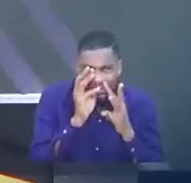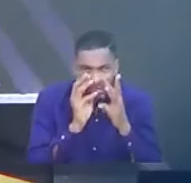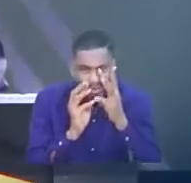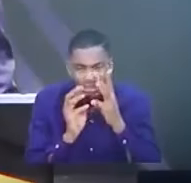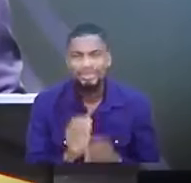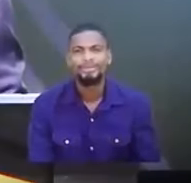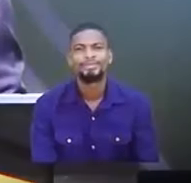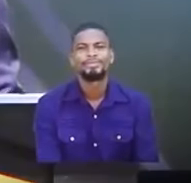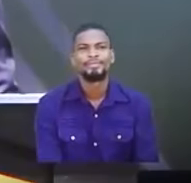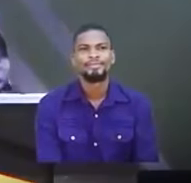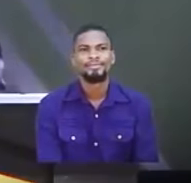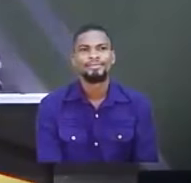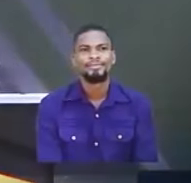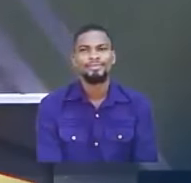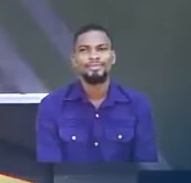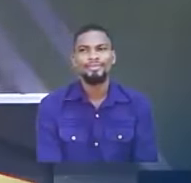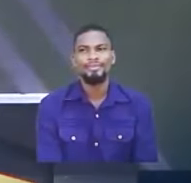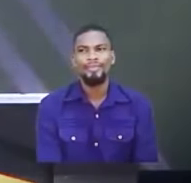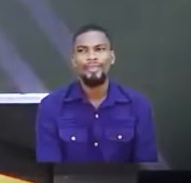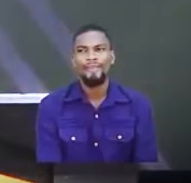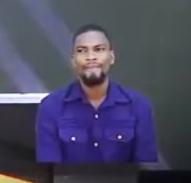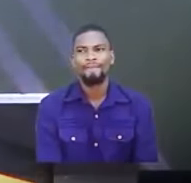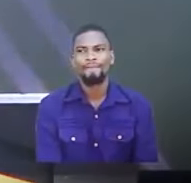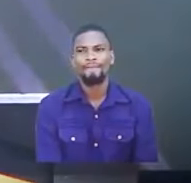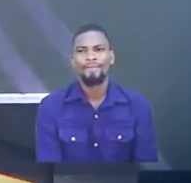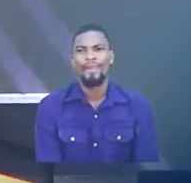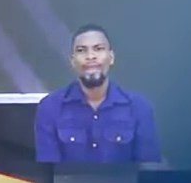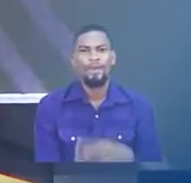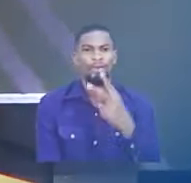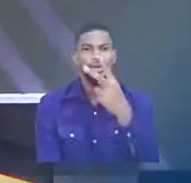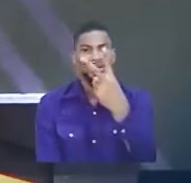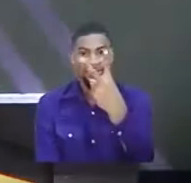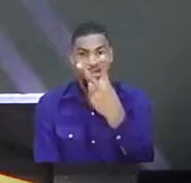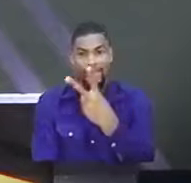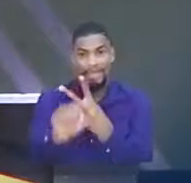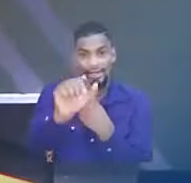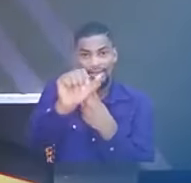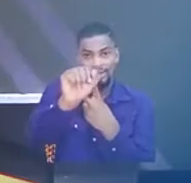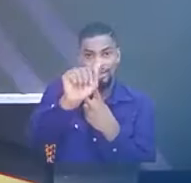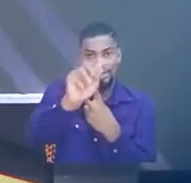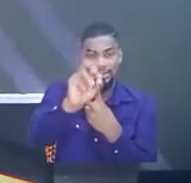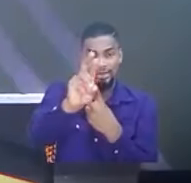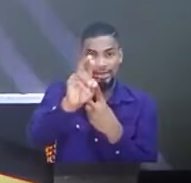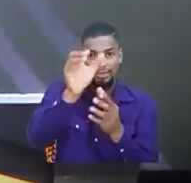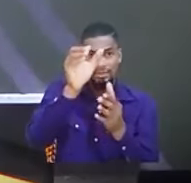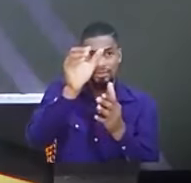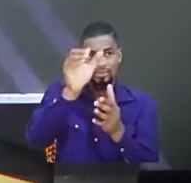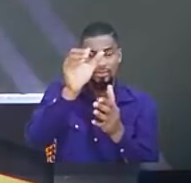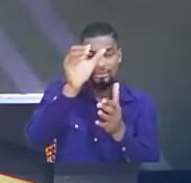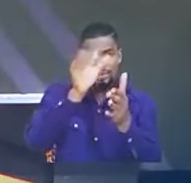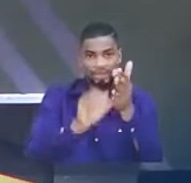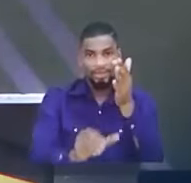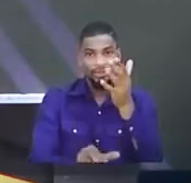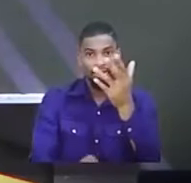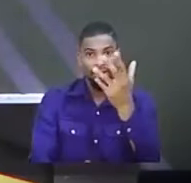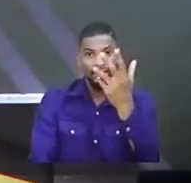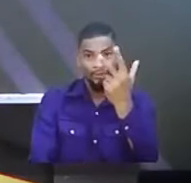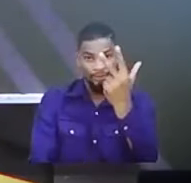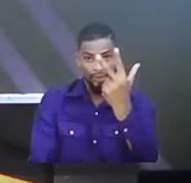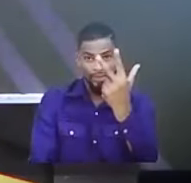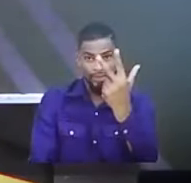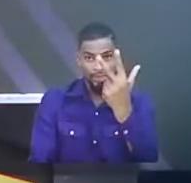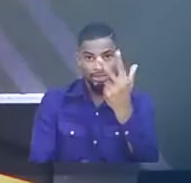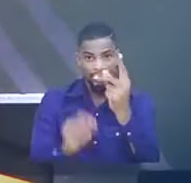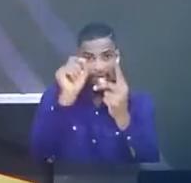when Jonadab came to the palace and to visit his friend. 2 Samuel 13 from verse